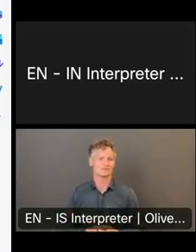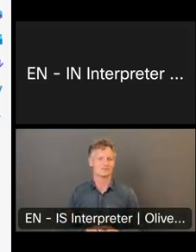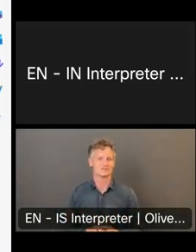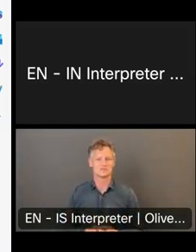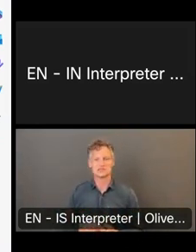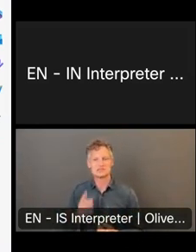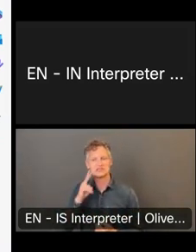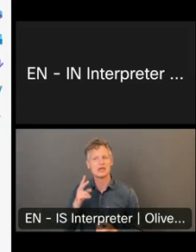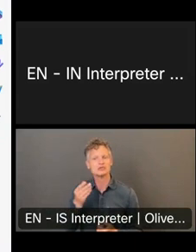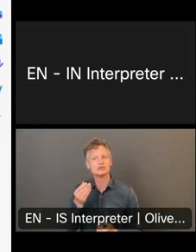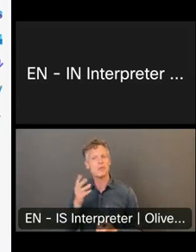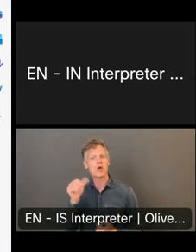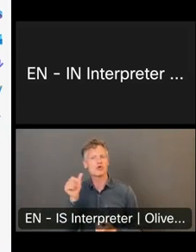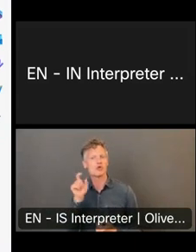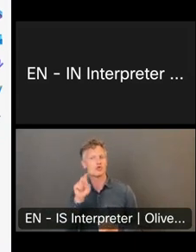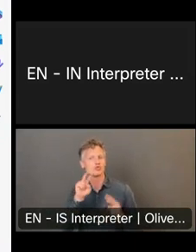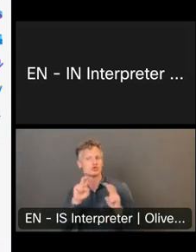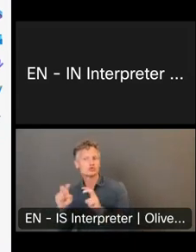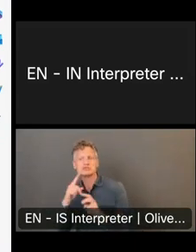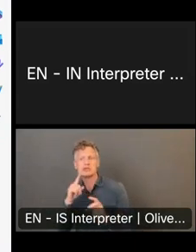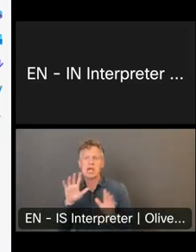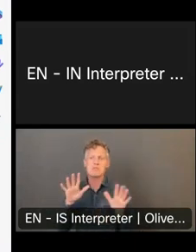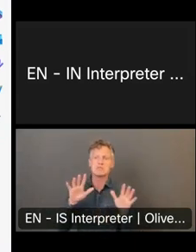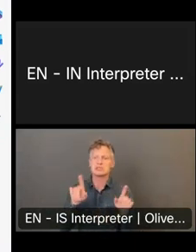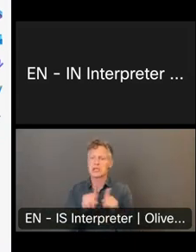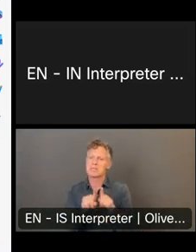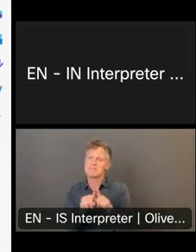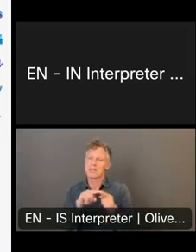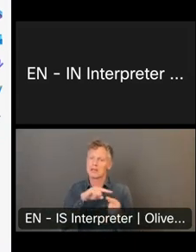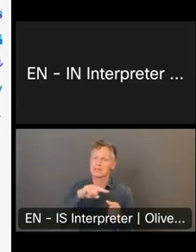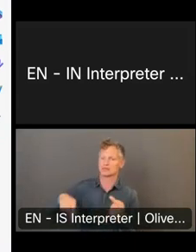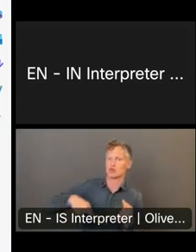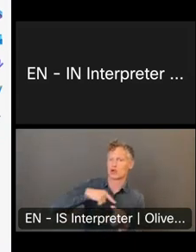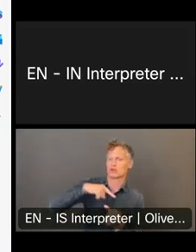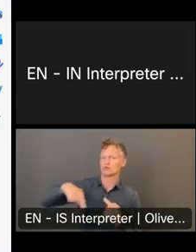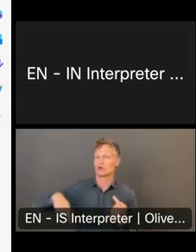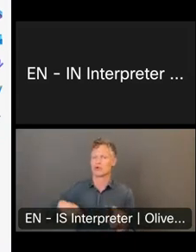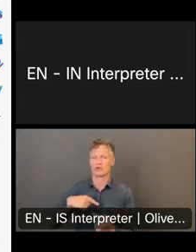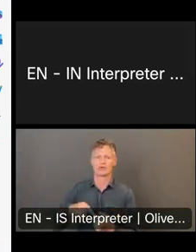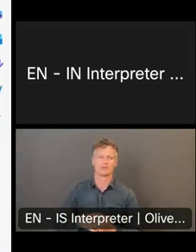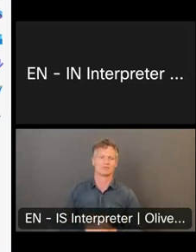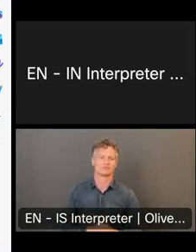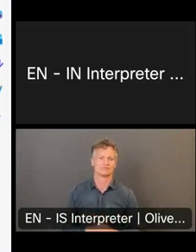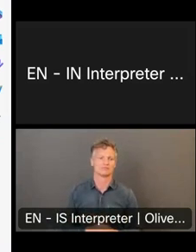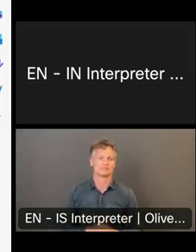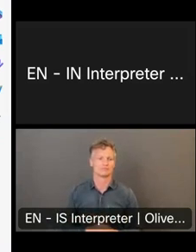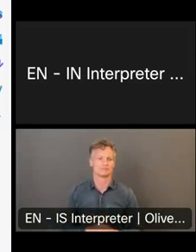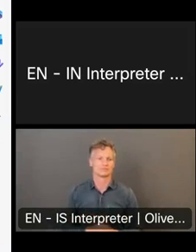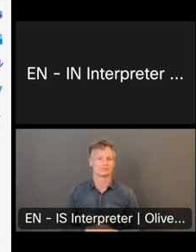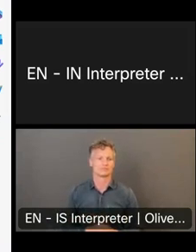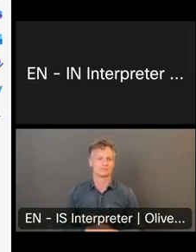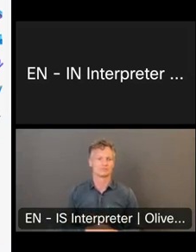Aura among them. The weakening of expressive or emphatic negation to an ordinary negation goes hand in hand with and is caused